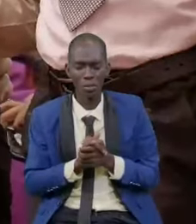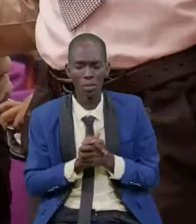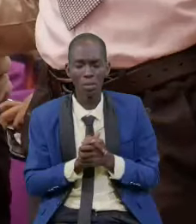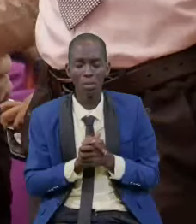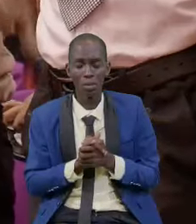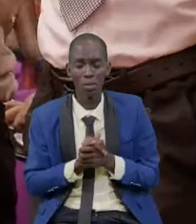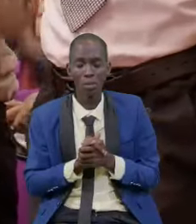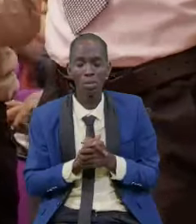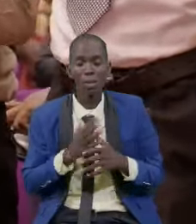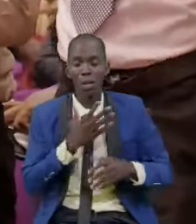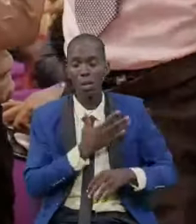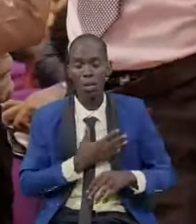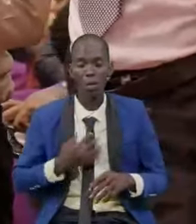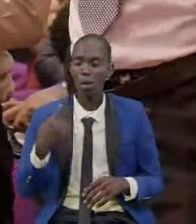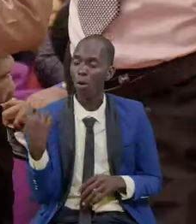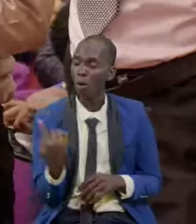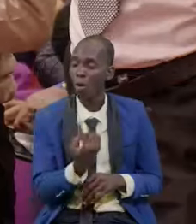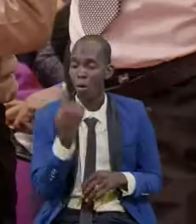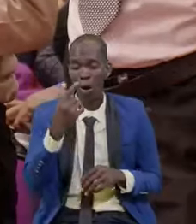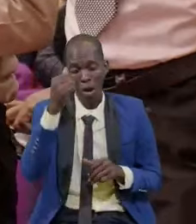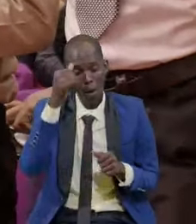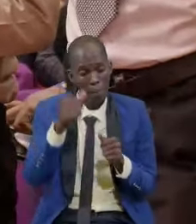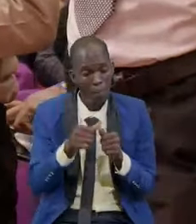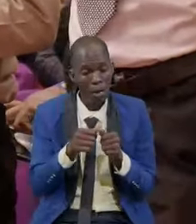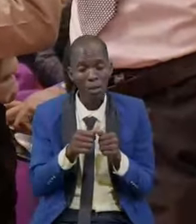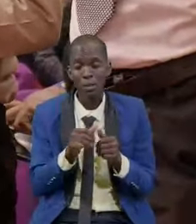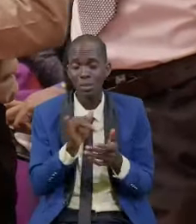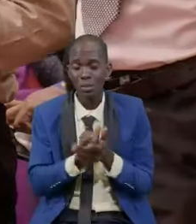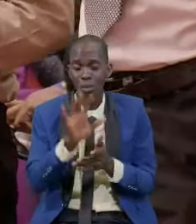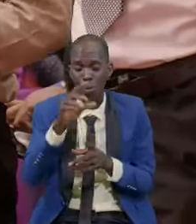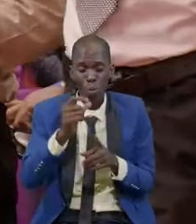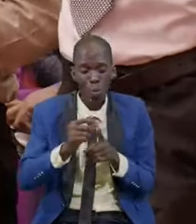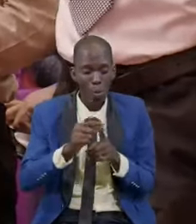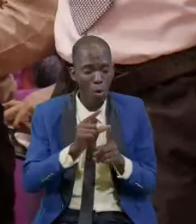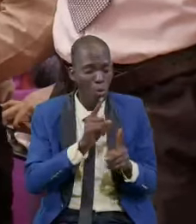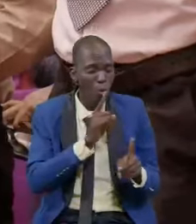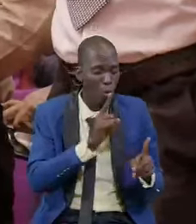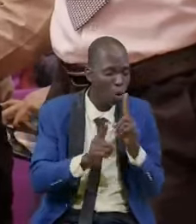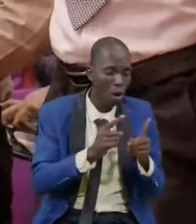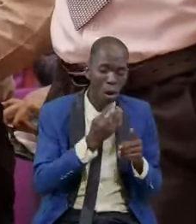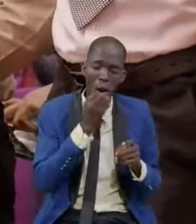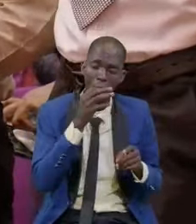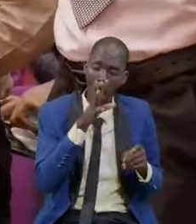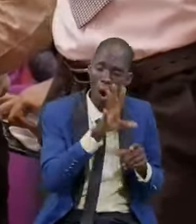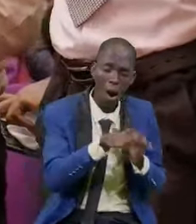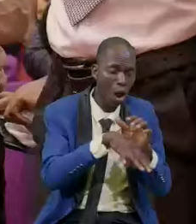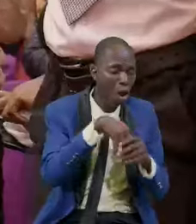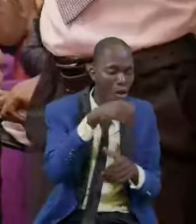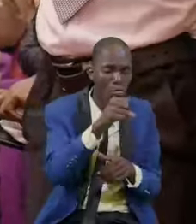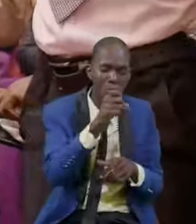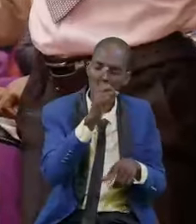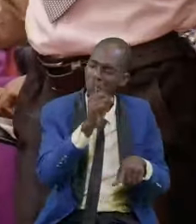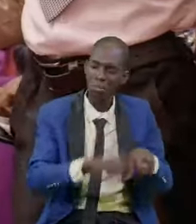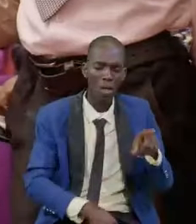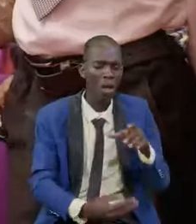And always remember, words are like eggs. Once they fall down,